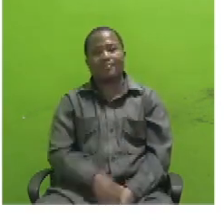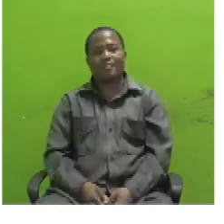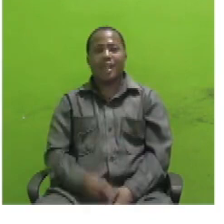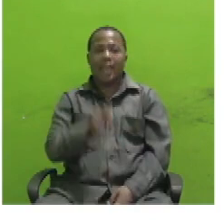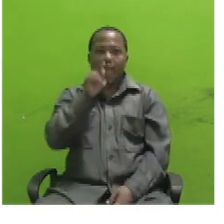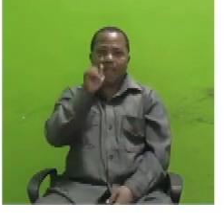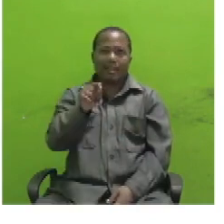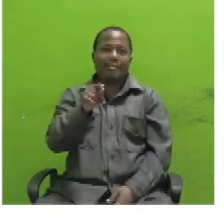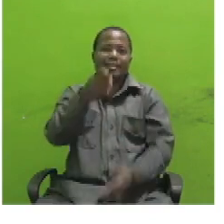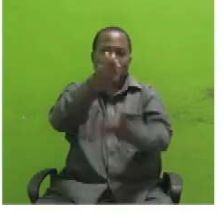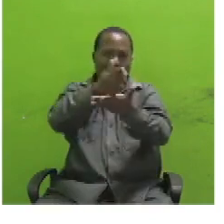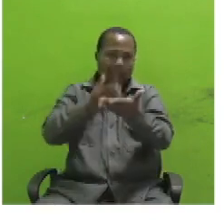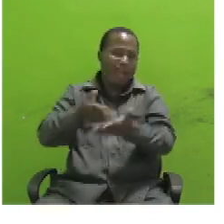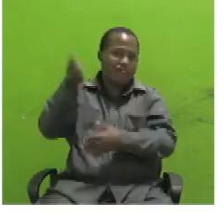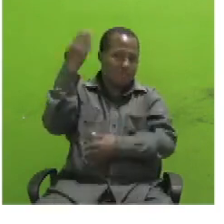It is half past